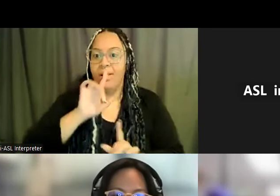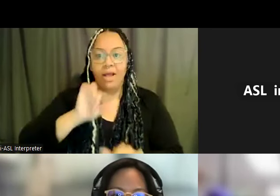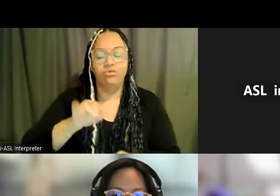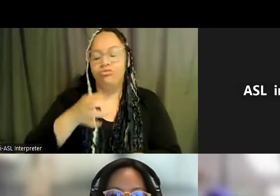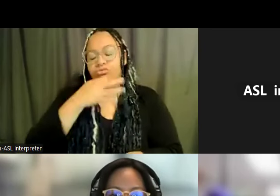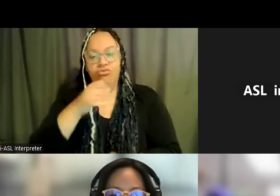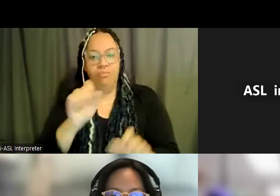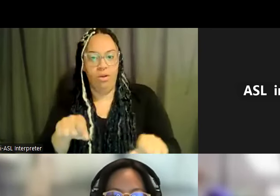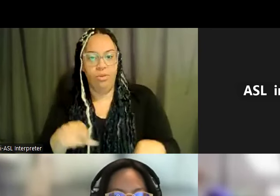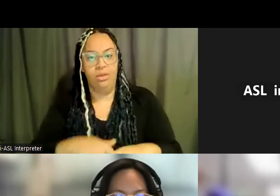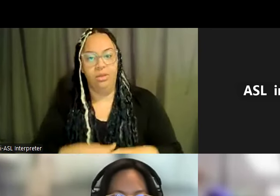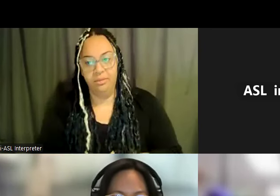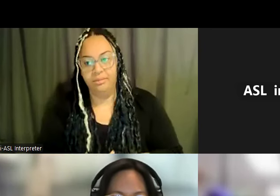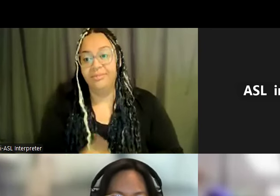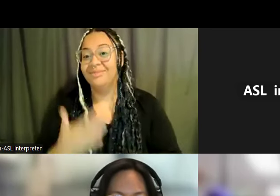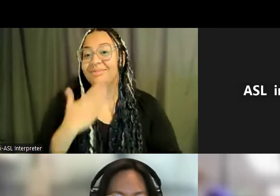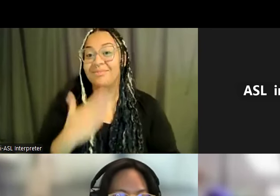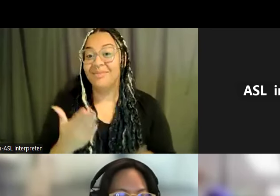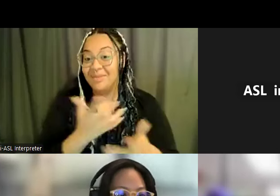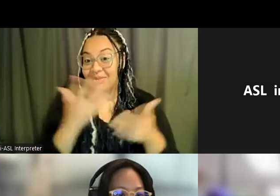can. Thank you.